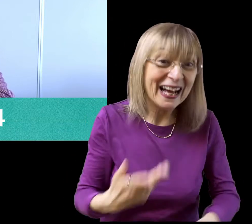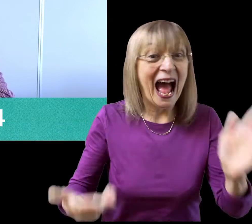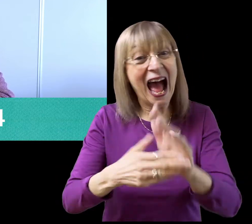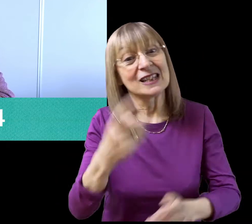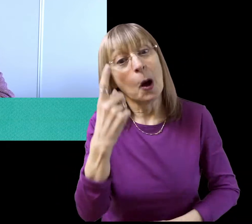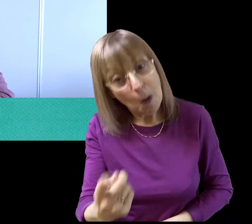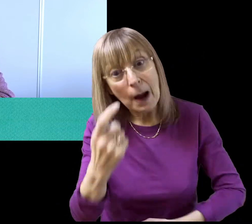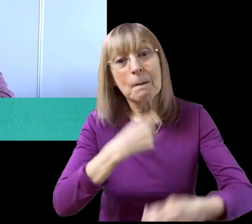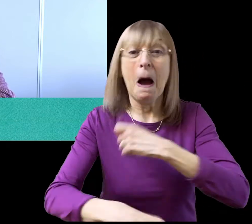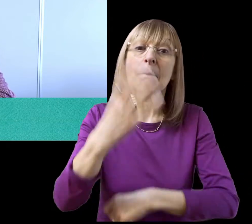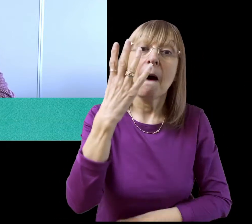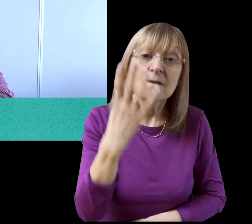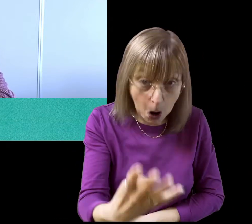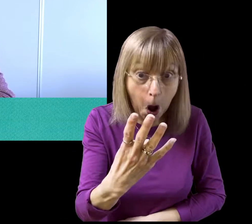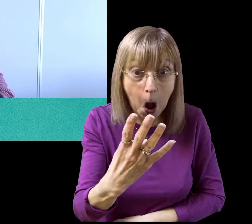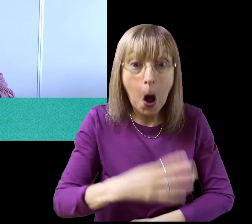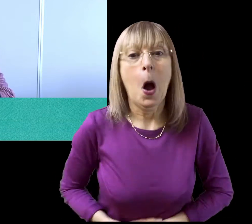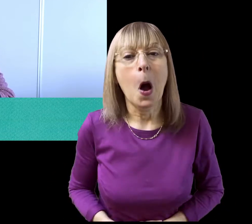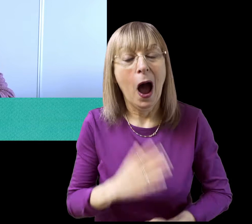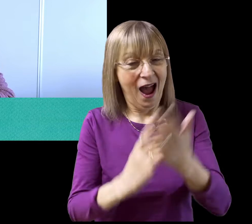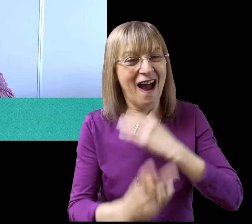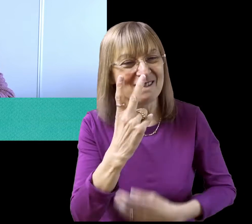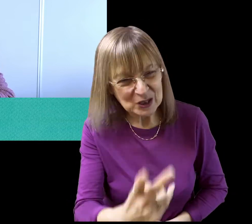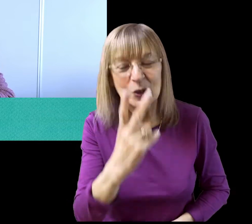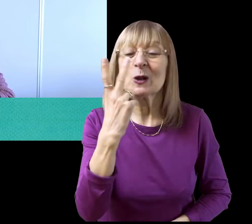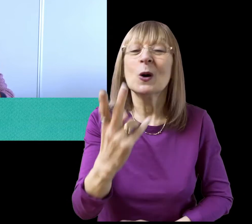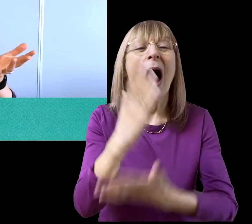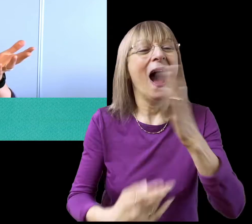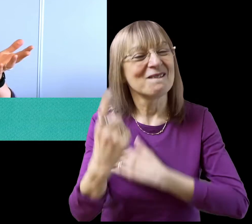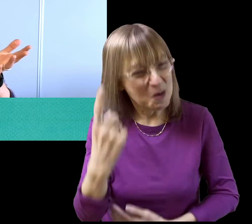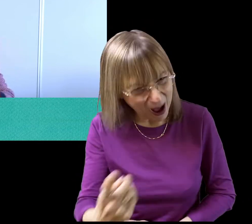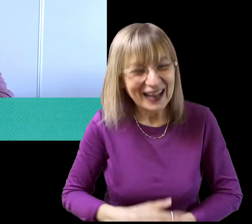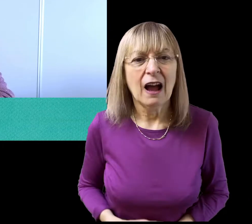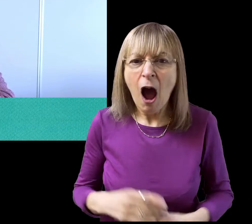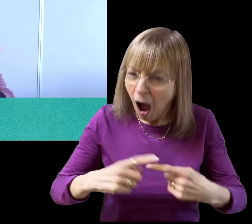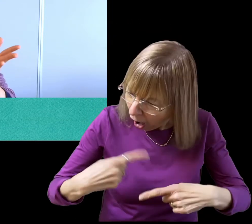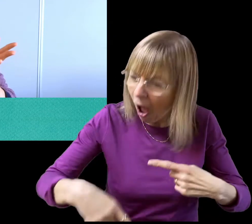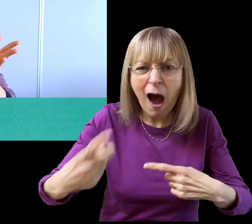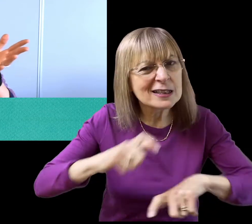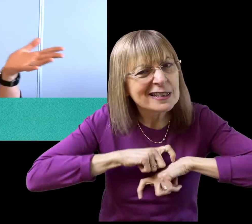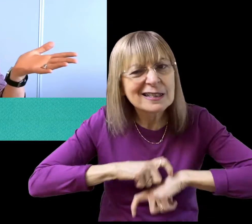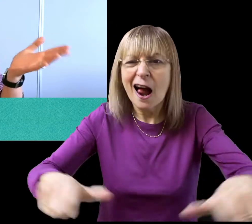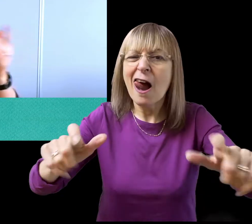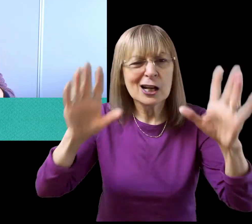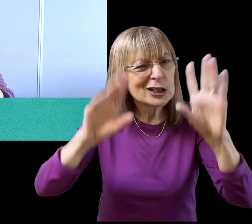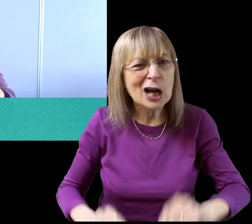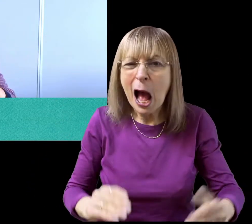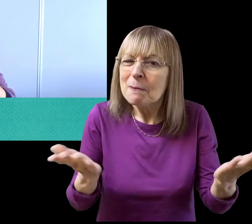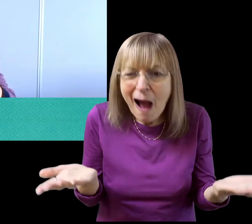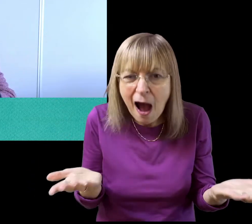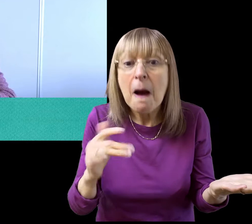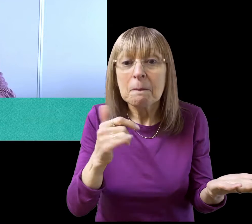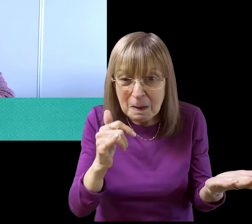to 4. 4 goes to 2, 2 goes to 1. Where's this going to end? Well, maybe it does end there. It's always going to